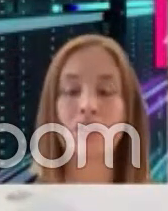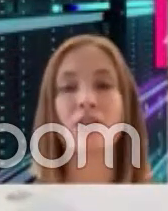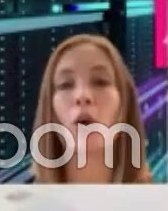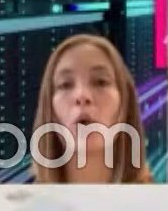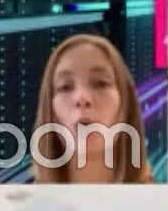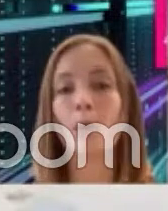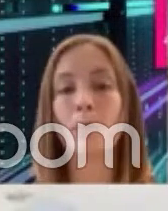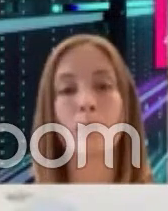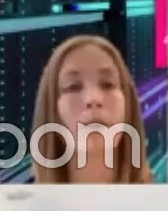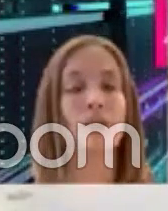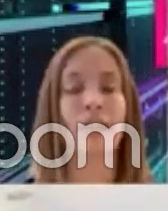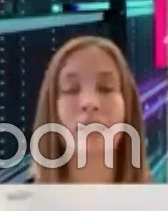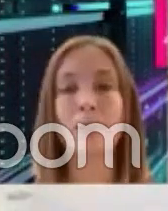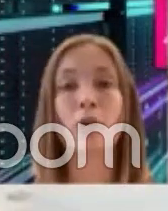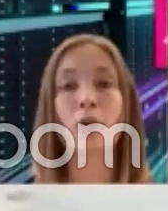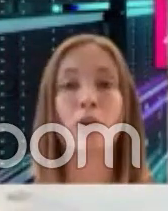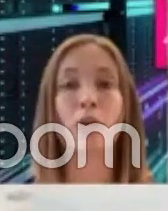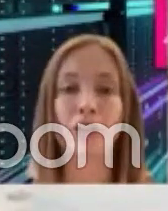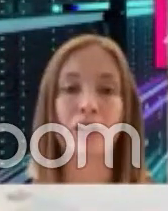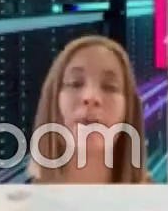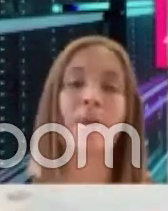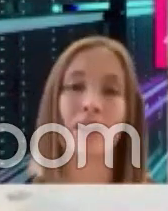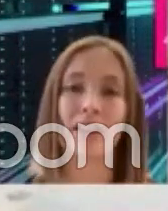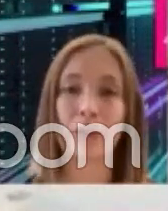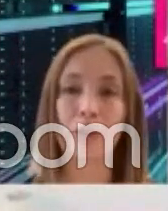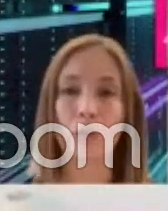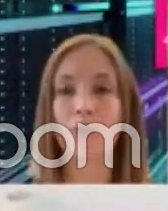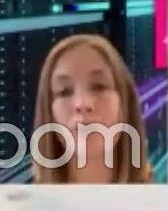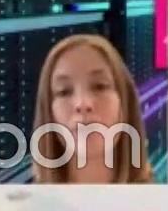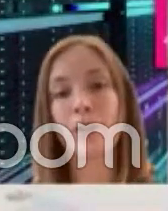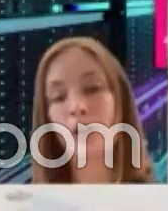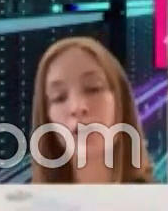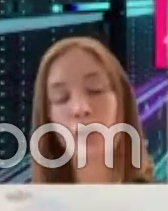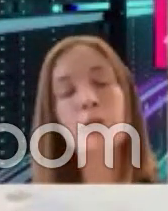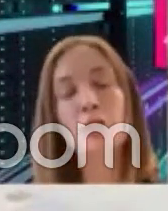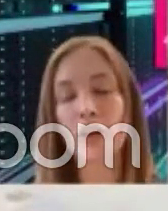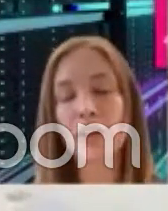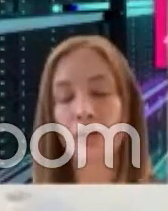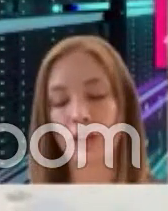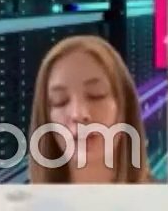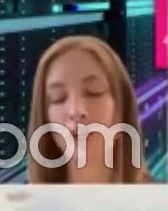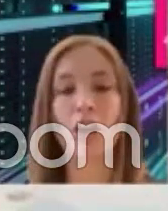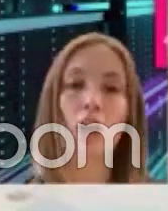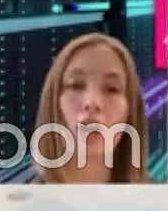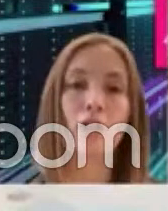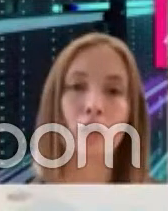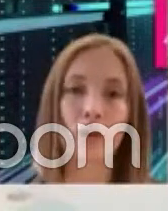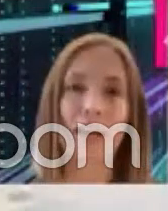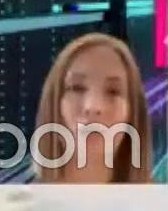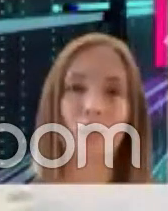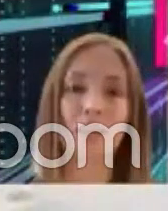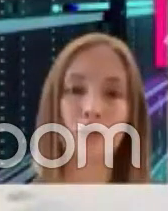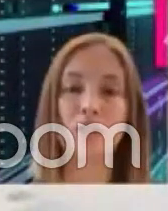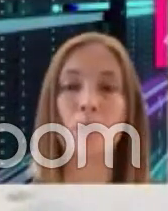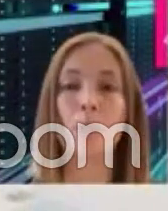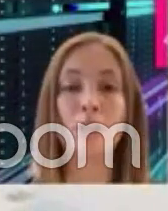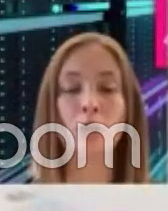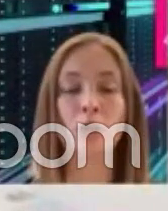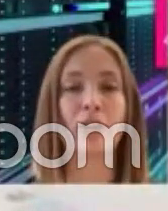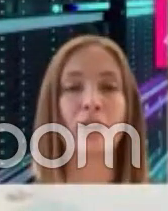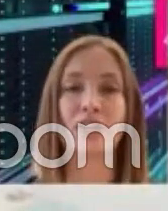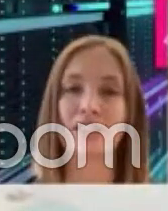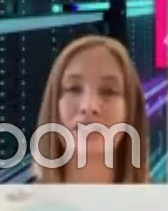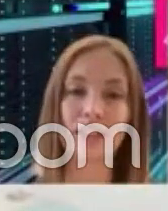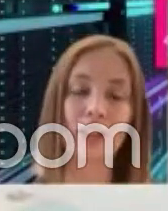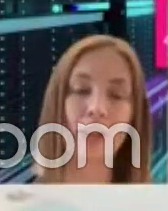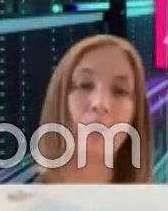purposes one block might be slightly bigger or thicker than another one so from start to finish a lot of thought has been given to